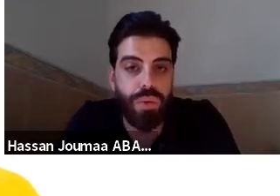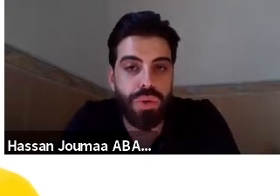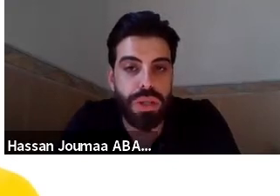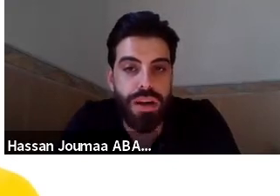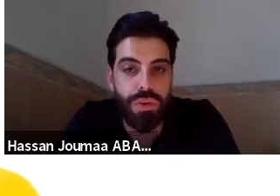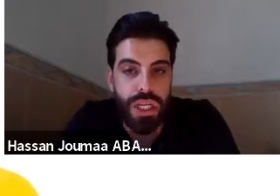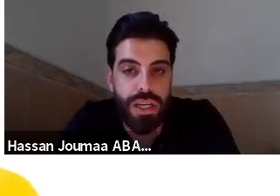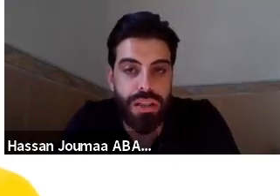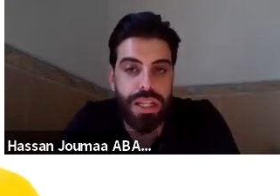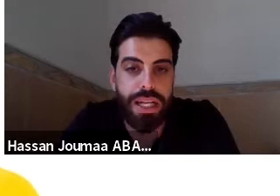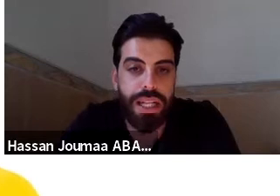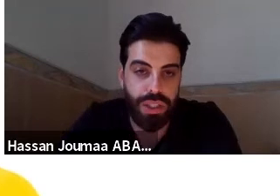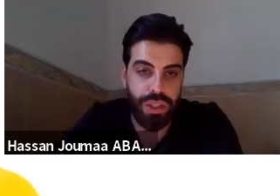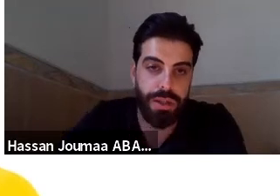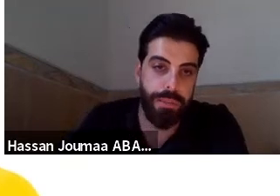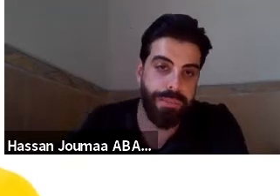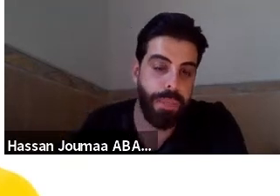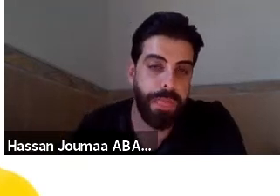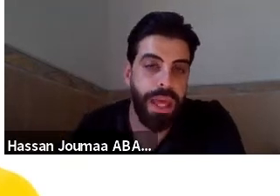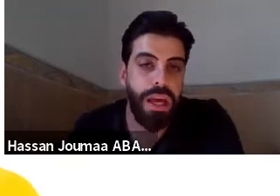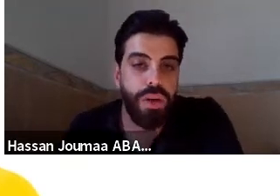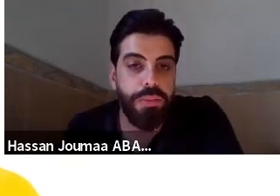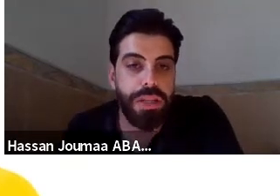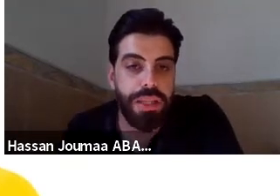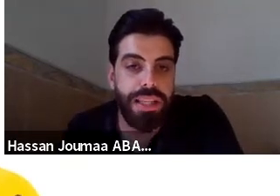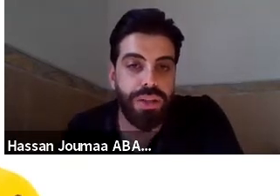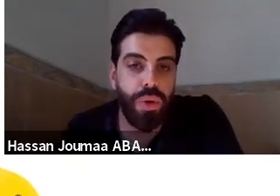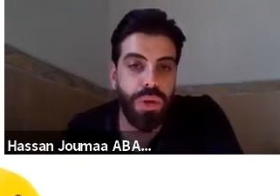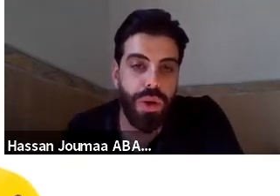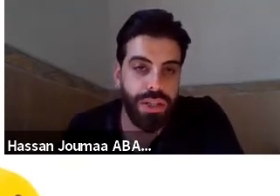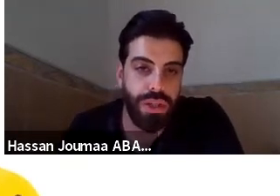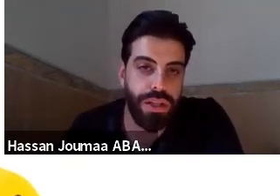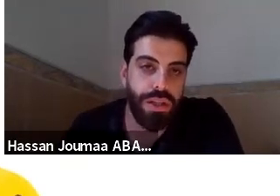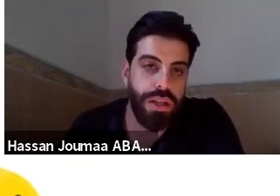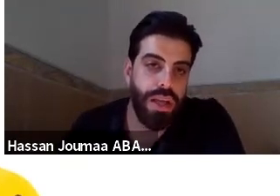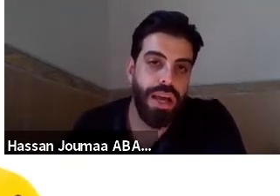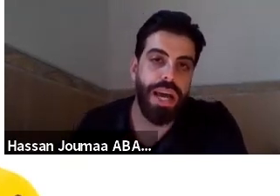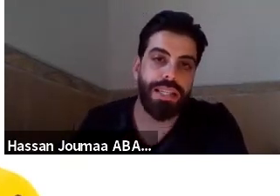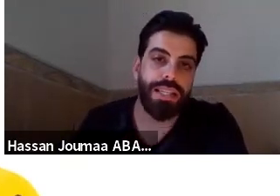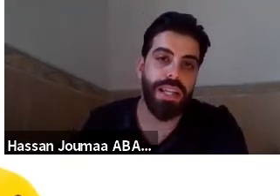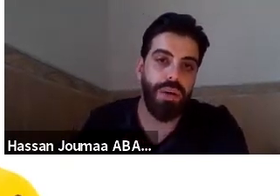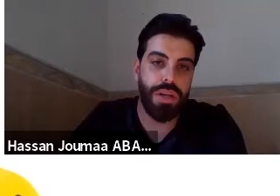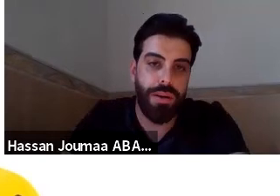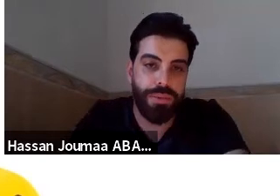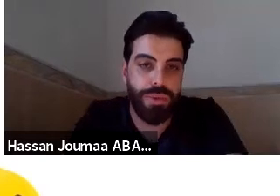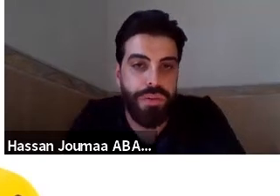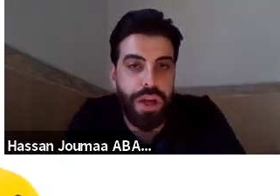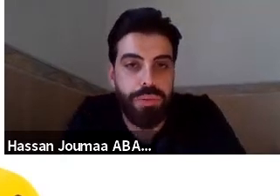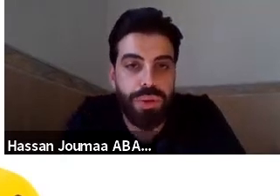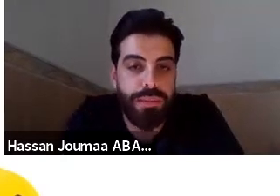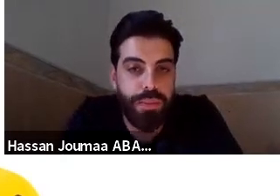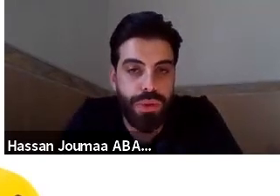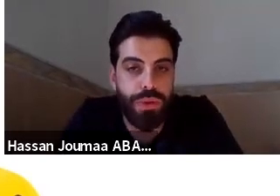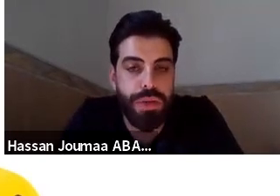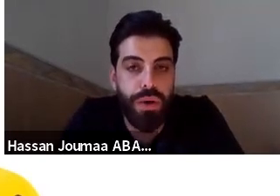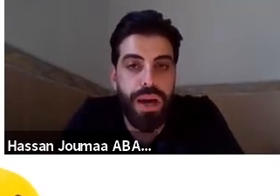to those we now share in the declaration. Commitments and calls to action. As an outcome of the